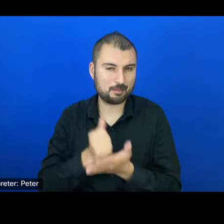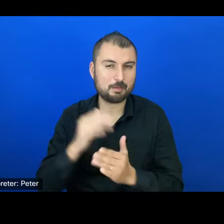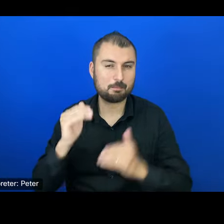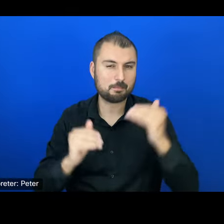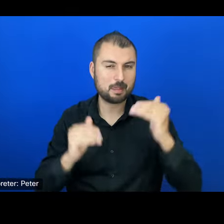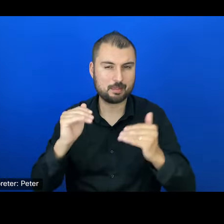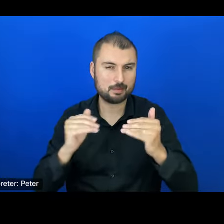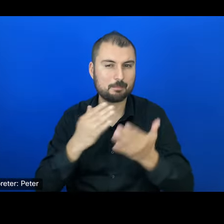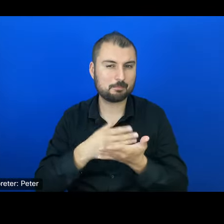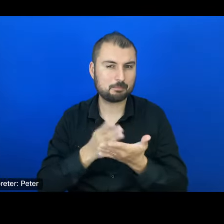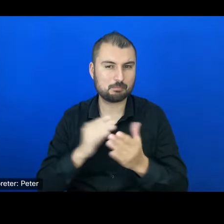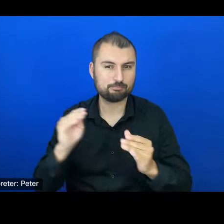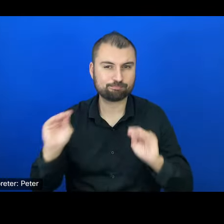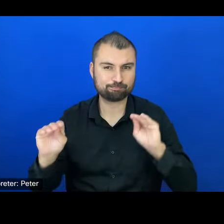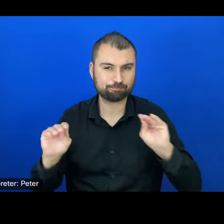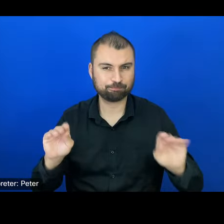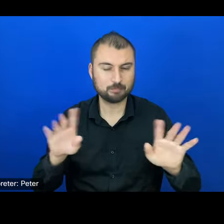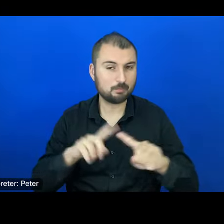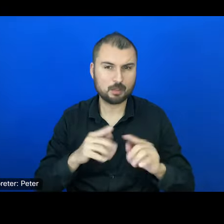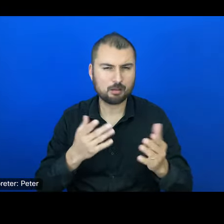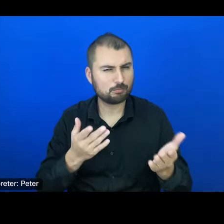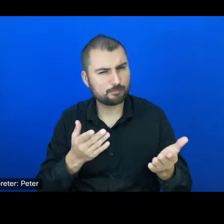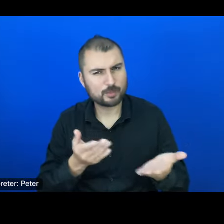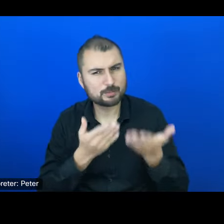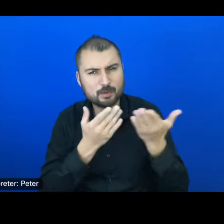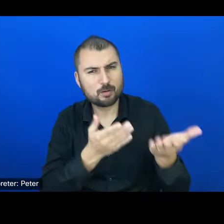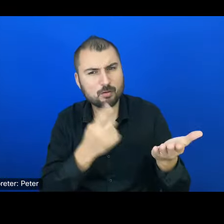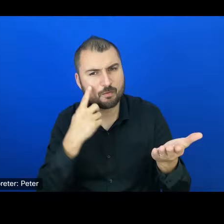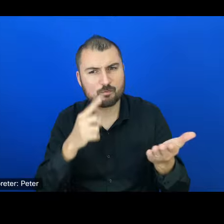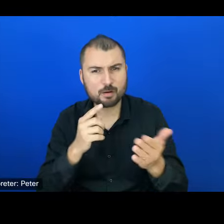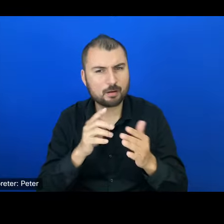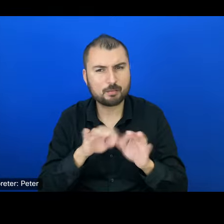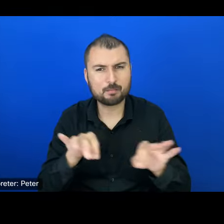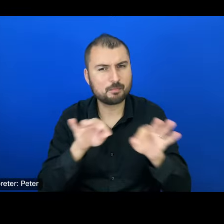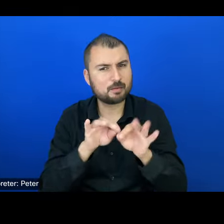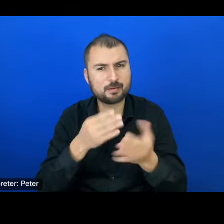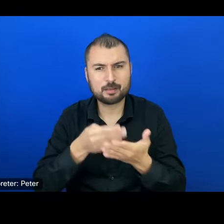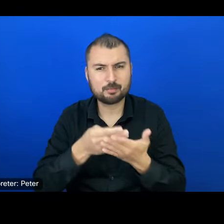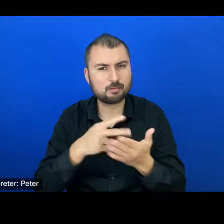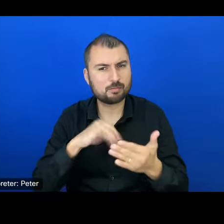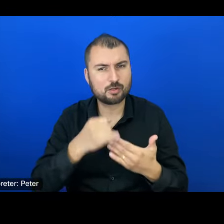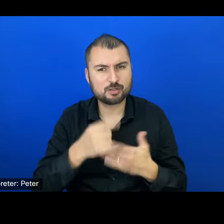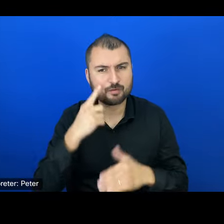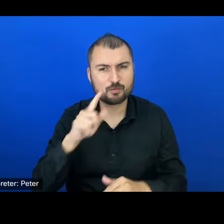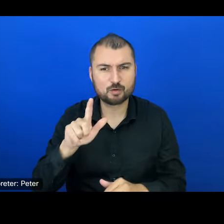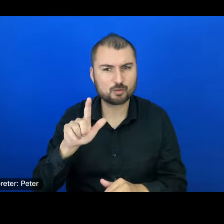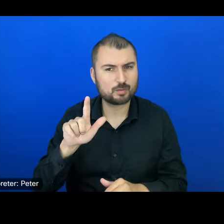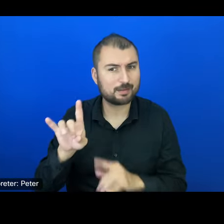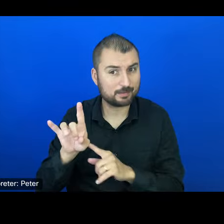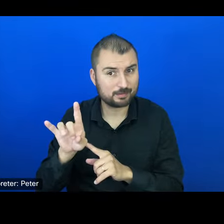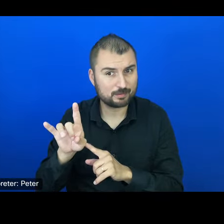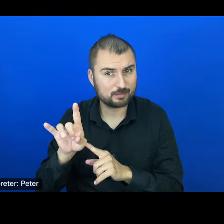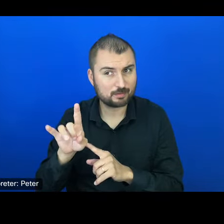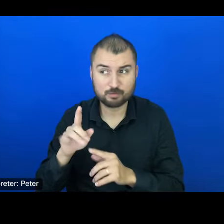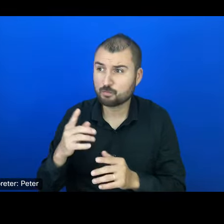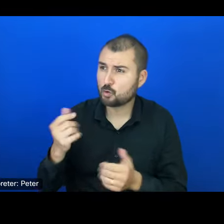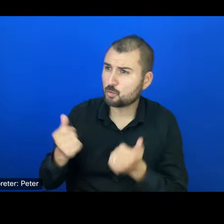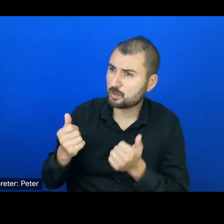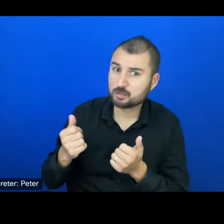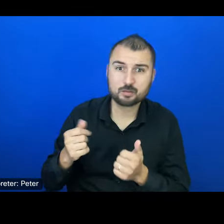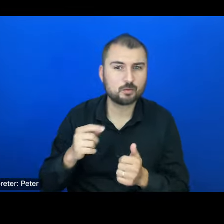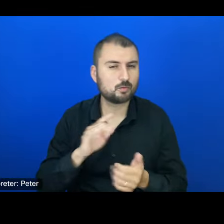what is the proposal on major capital projects for 2028? For the School for the Blind. School